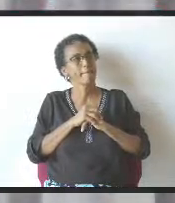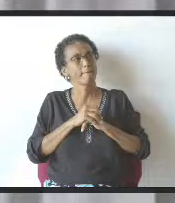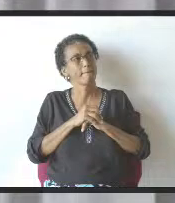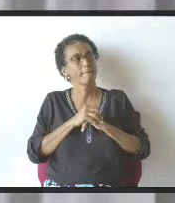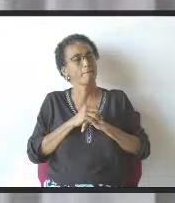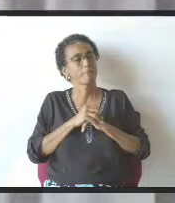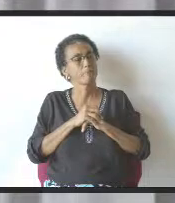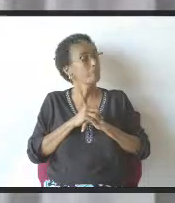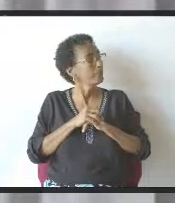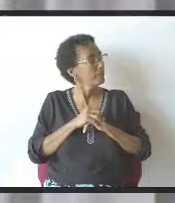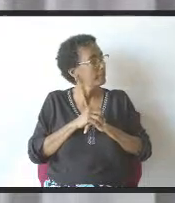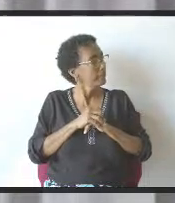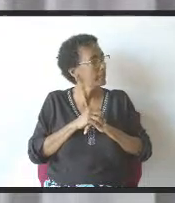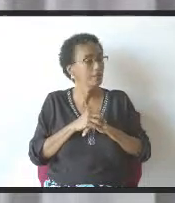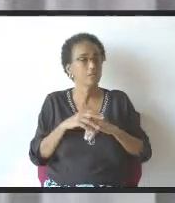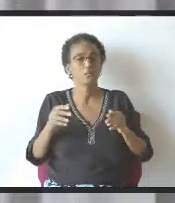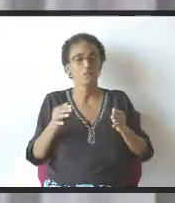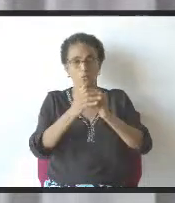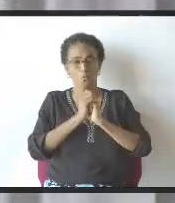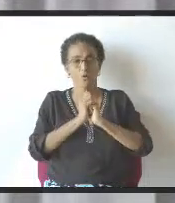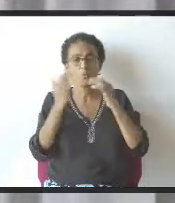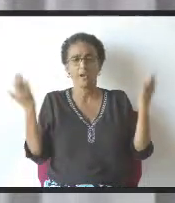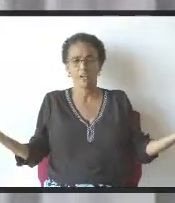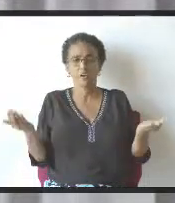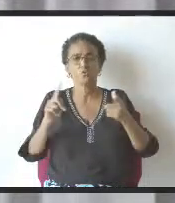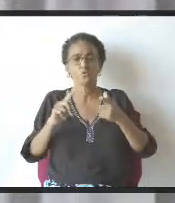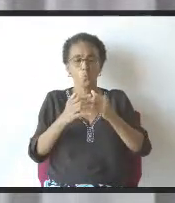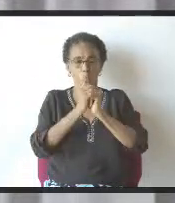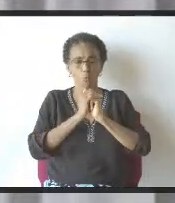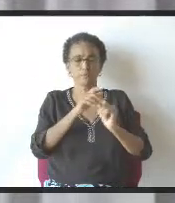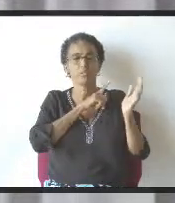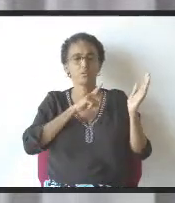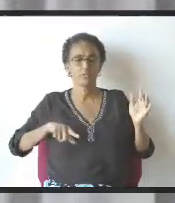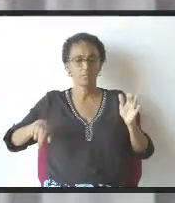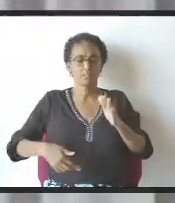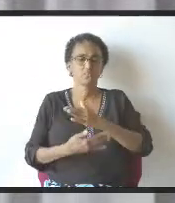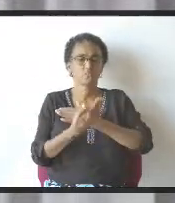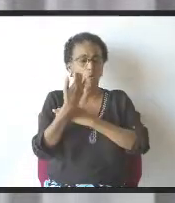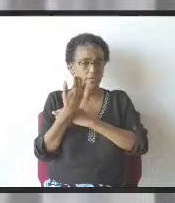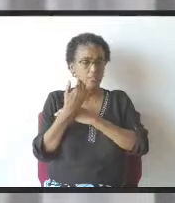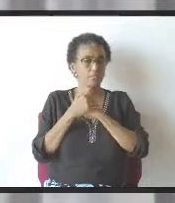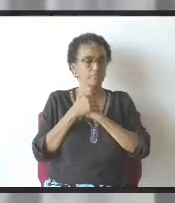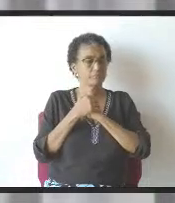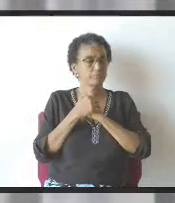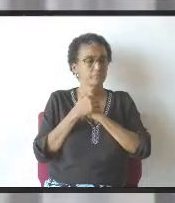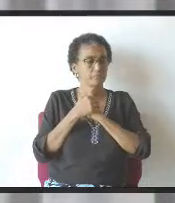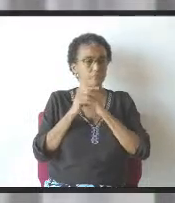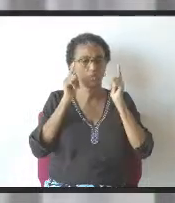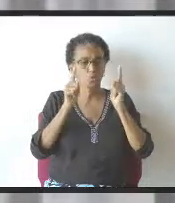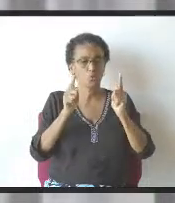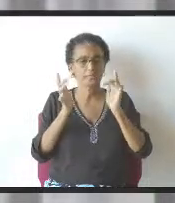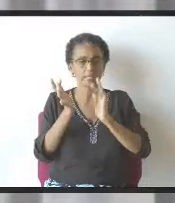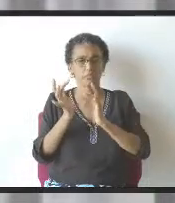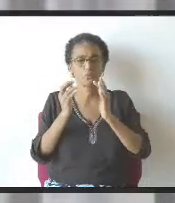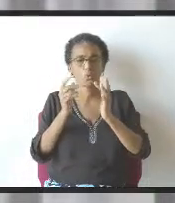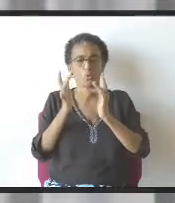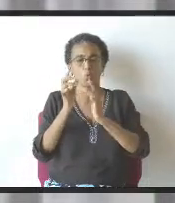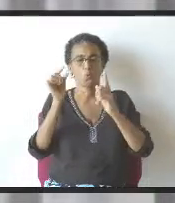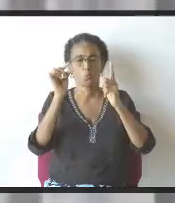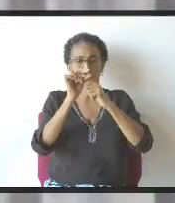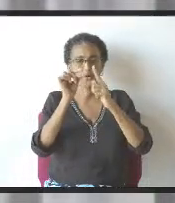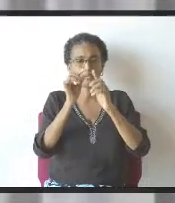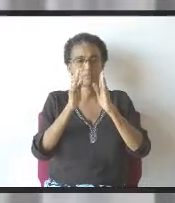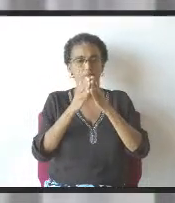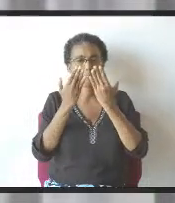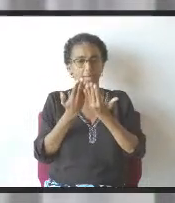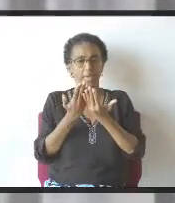We continue to worship the Lord this morning as we will look into Scripture. I invite you to turn your